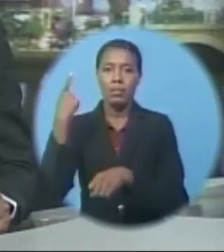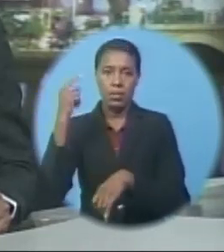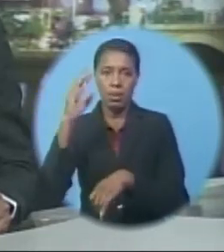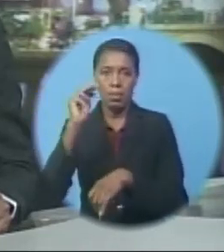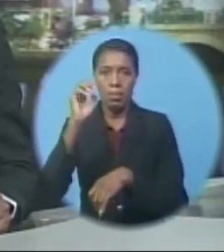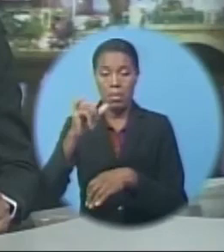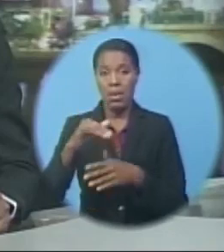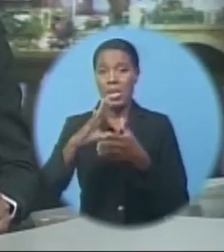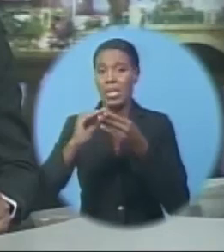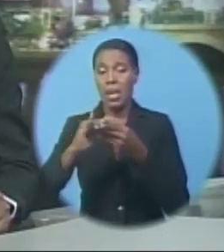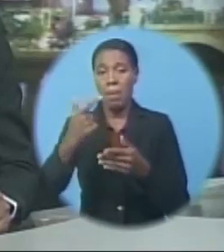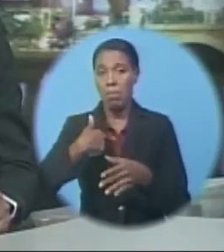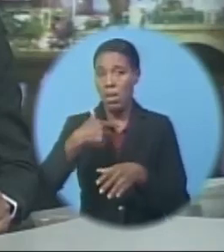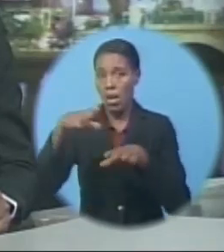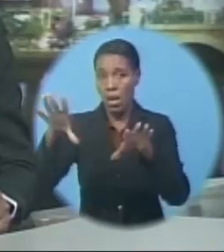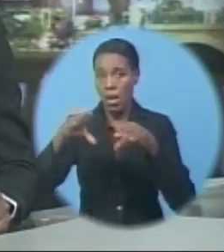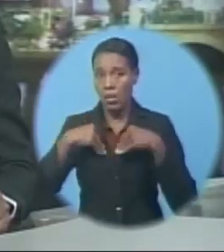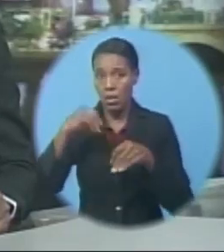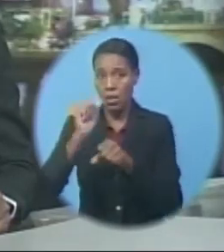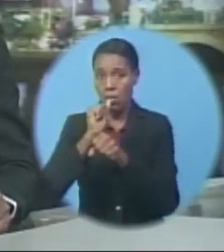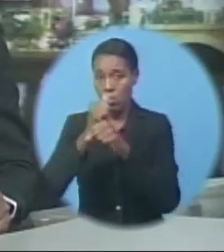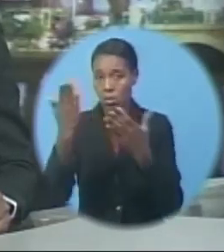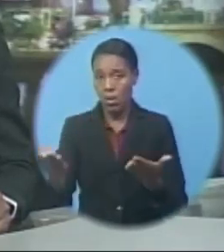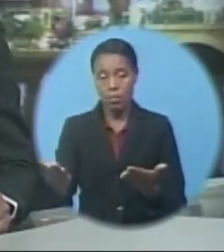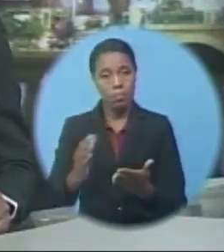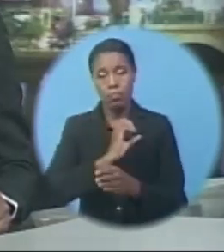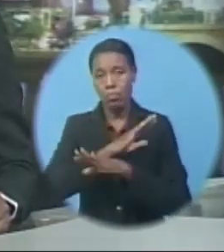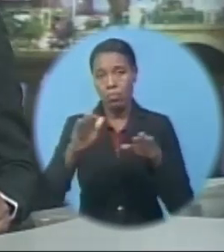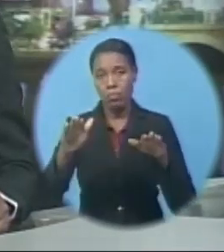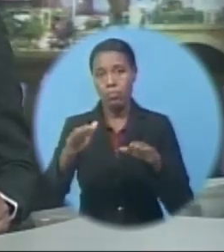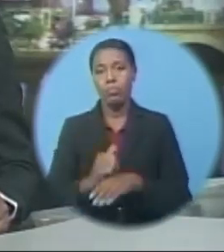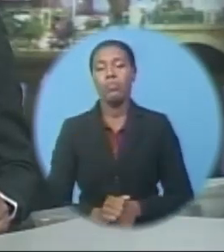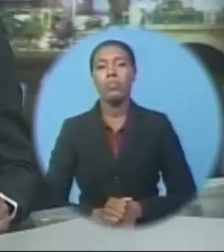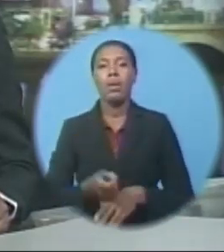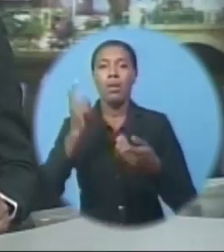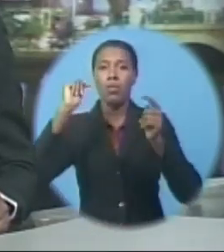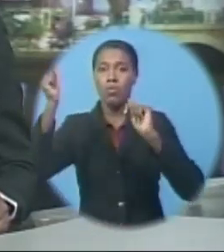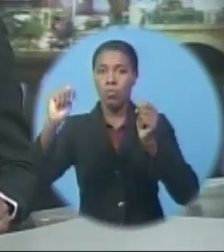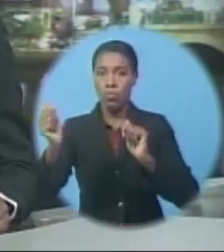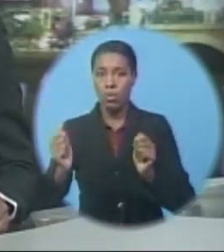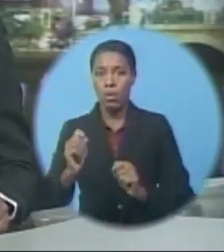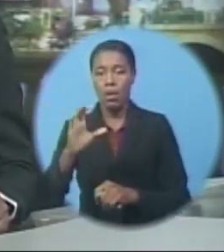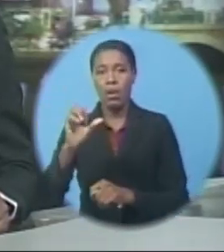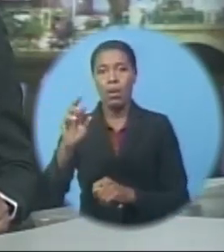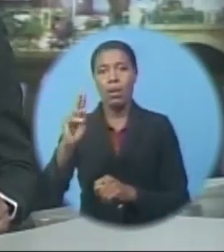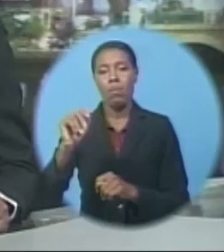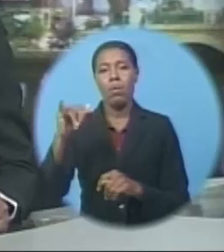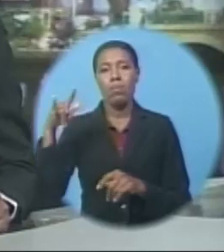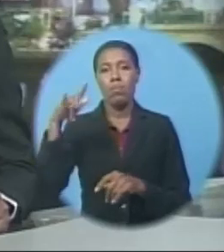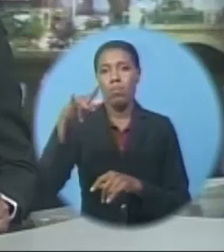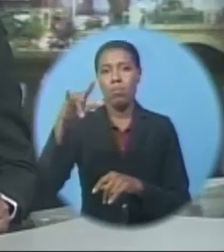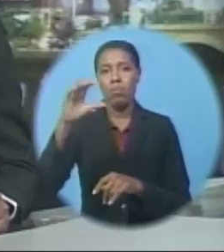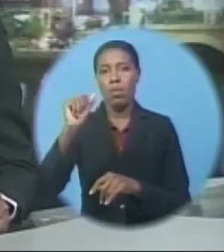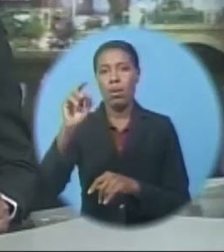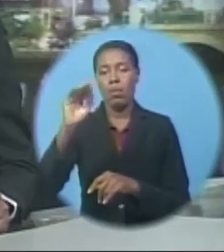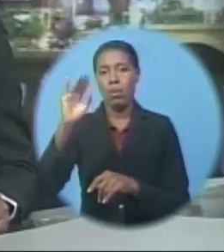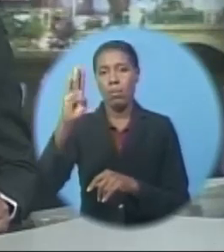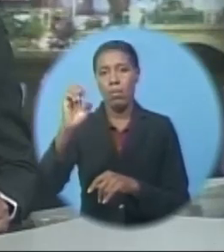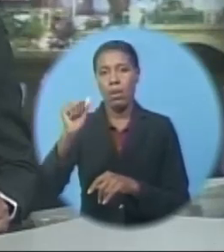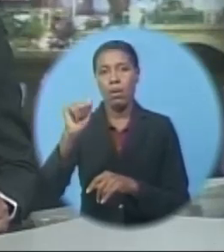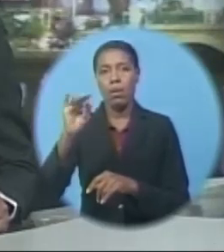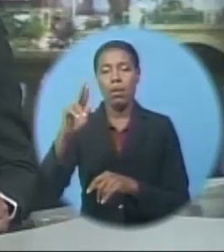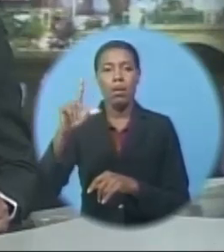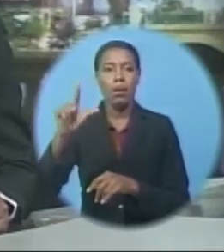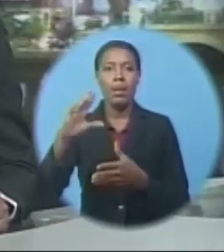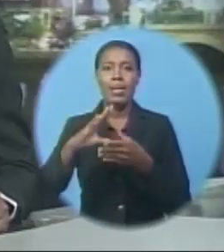not employ the additional persons. And Trinidad and Tobago carrier Caribbean Airlines, or CAL, is scheduled to